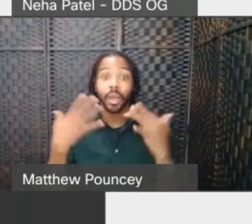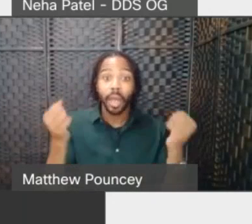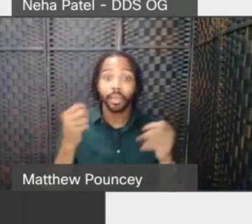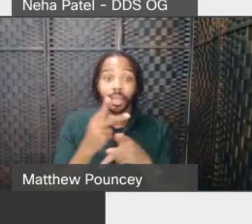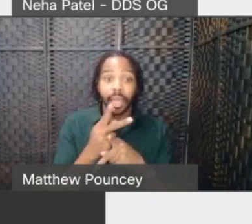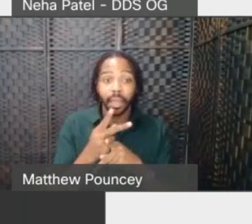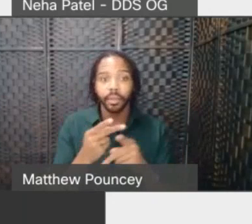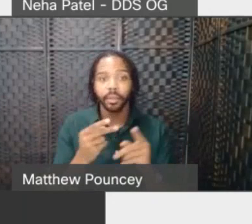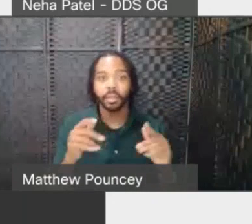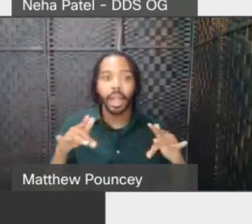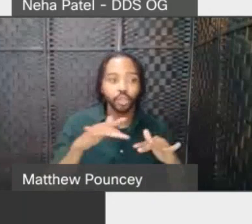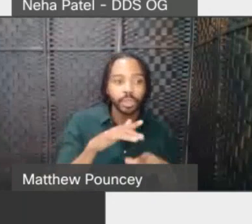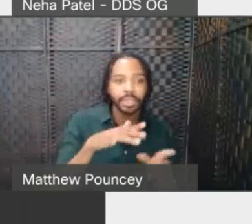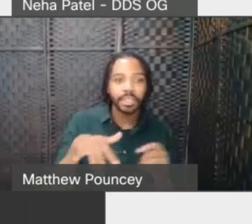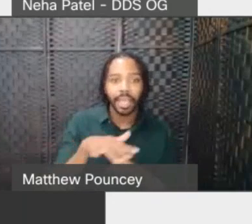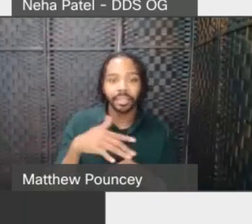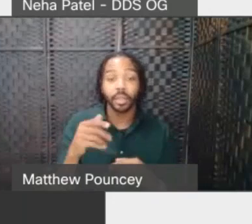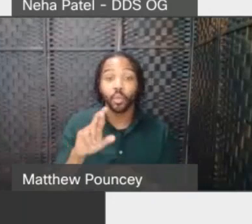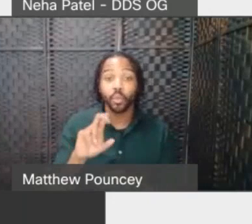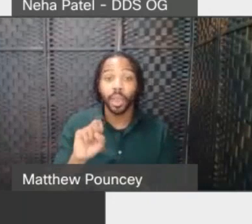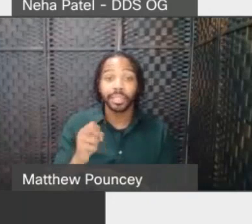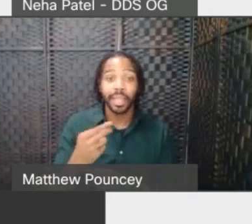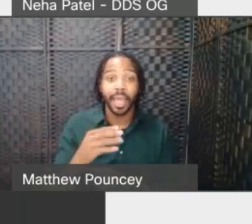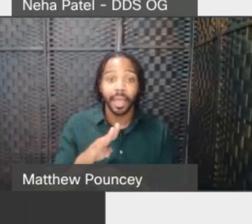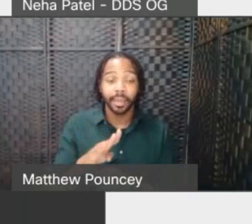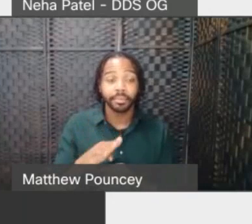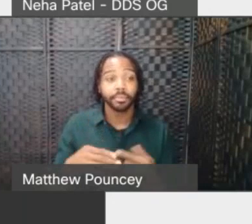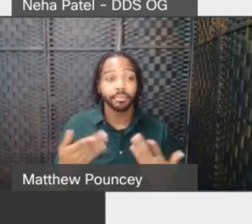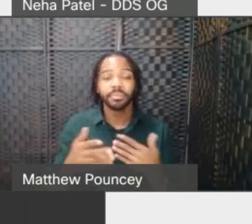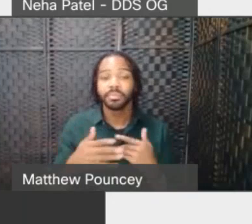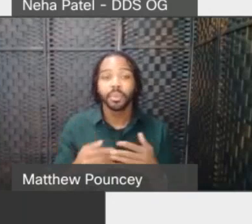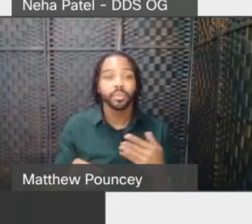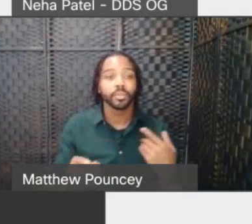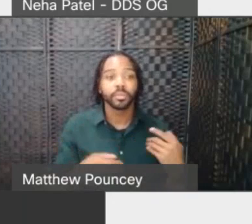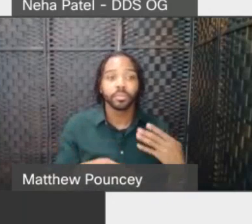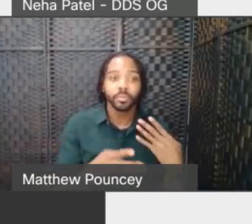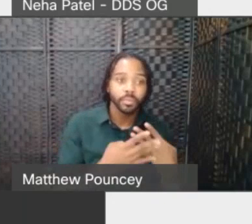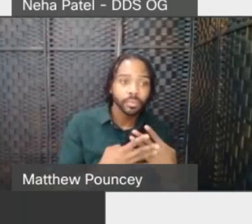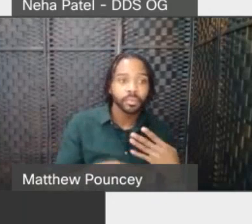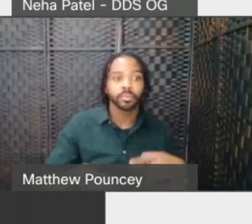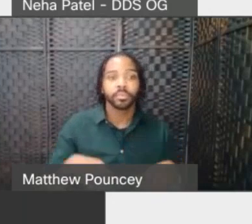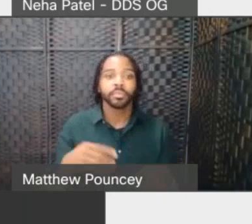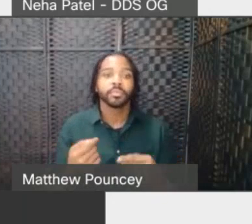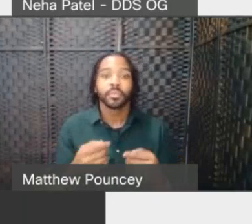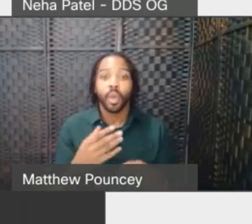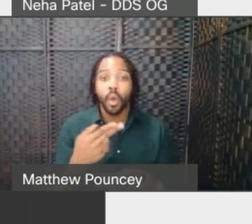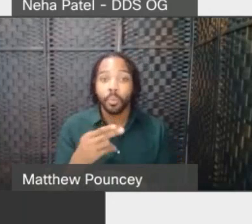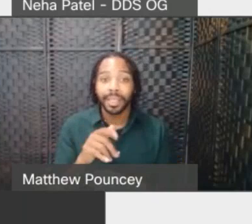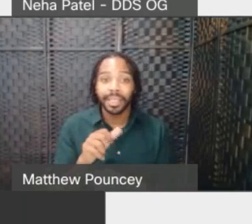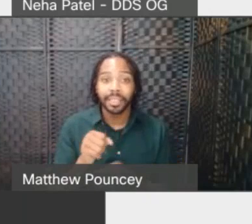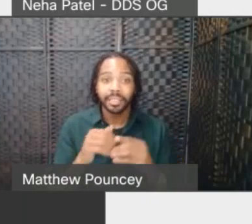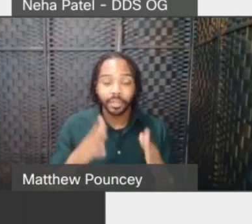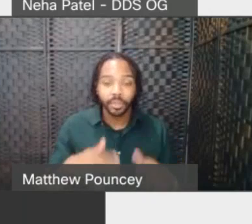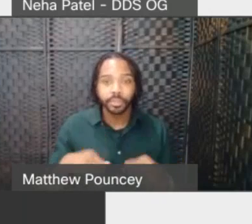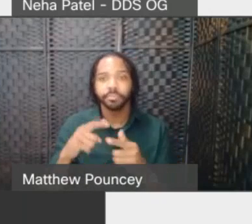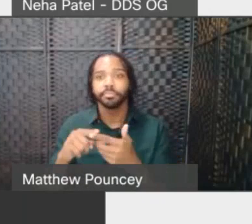settings, residents and patients, including correction and detentions, homeless shelters, intermediate care facilities, community residence facilities, and